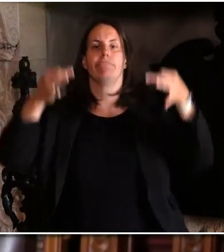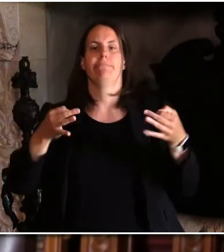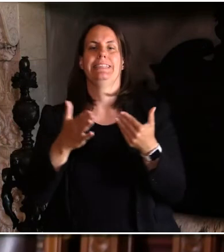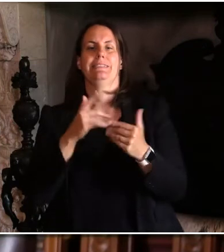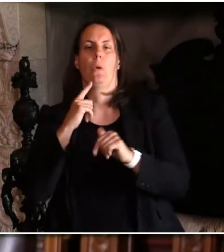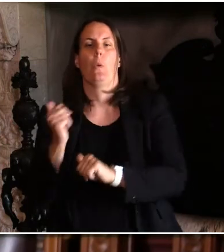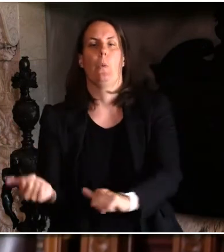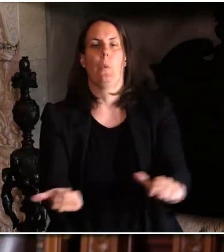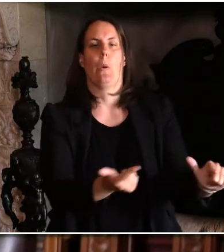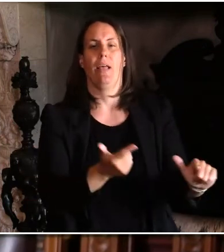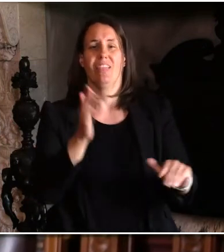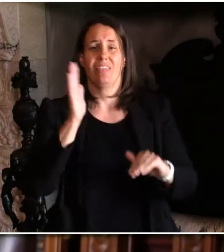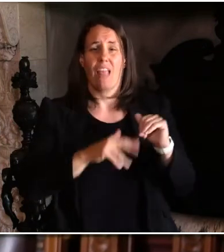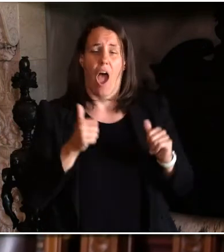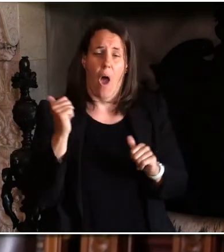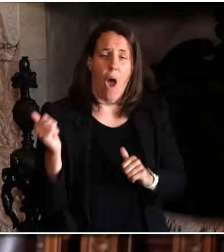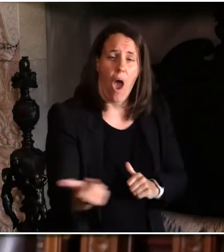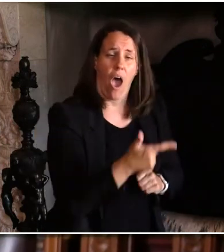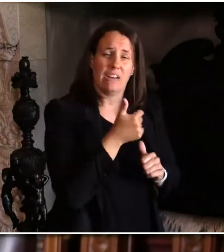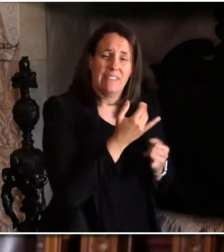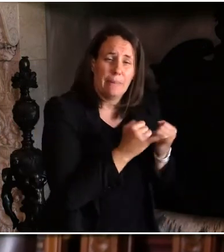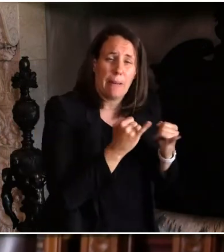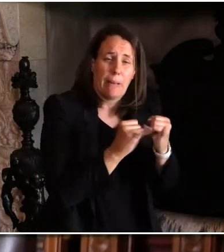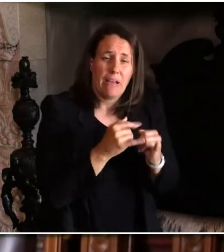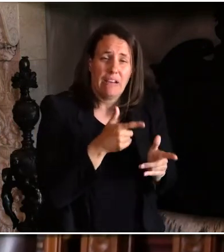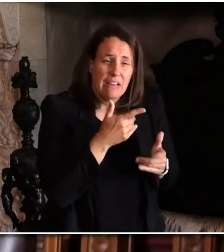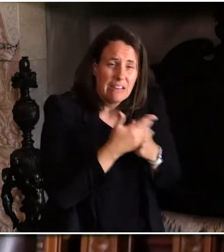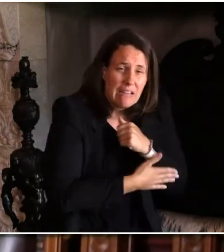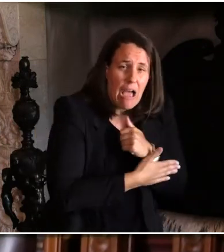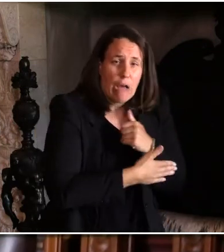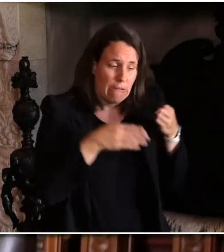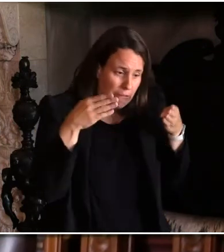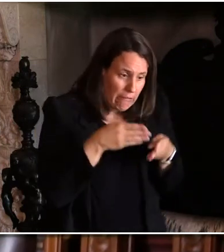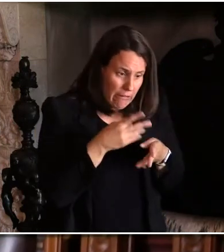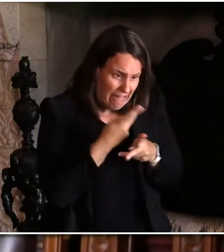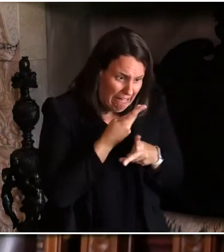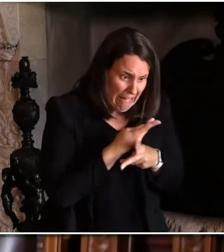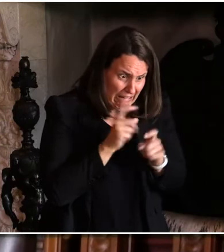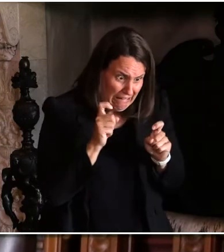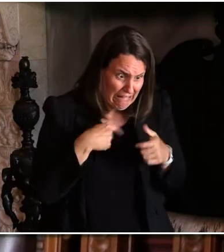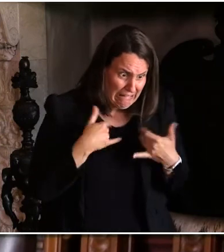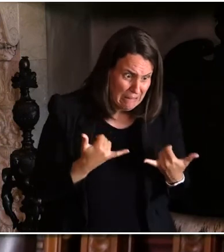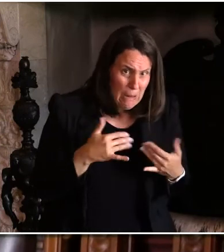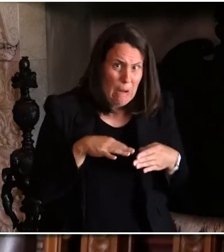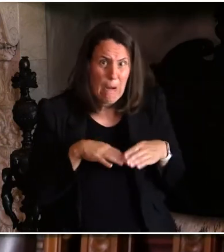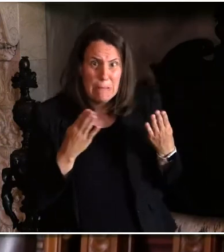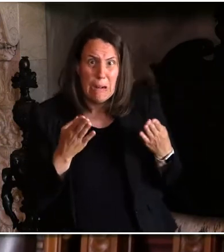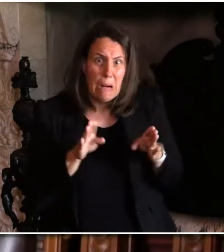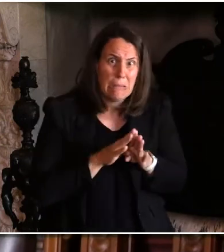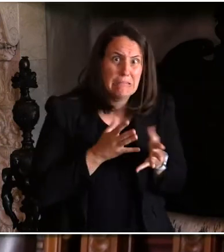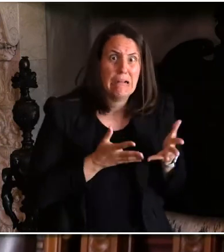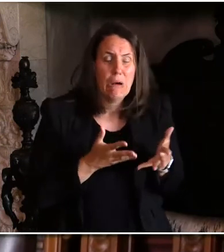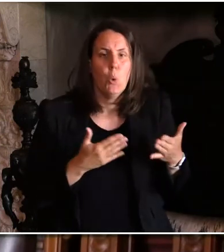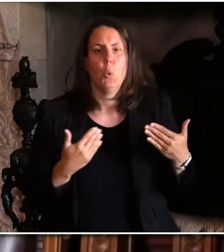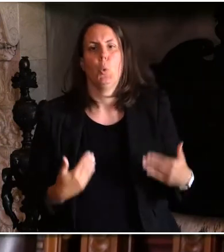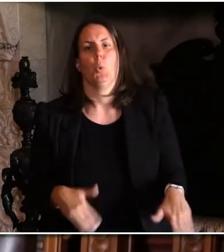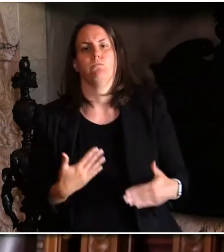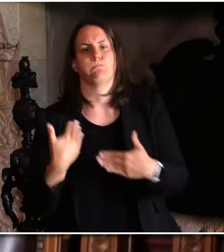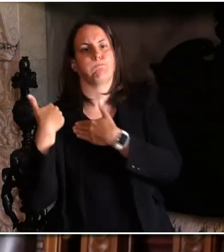disease, and now they're also on the front lines of fighting the legal battles on this. And This is a difficult problem, but we're